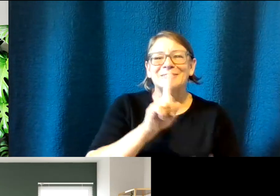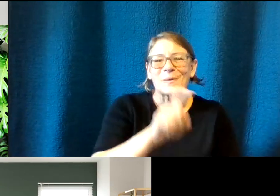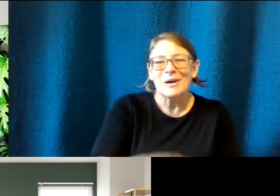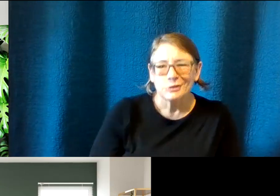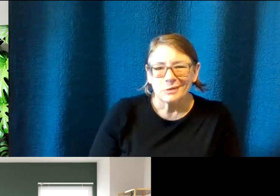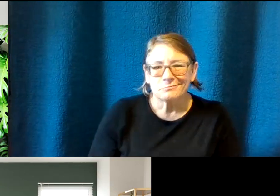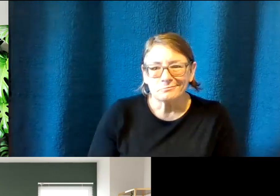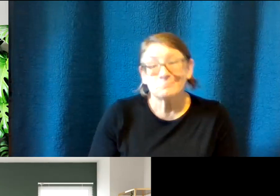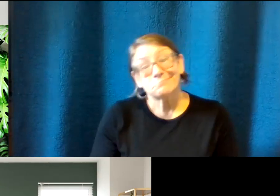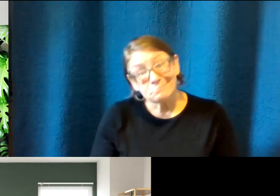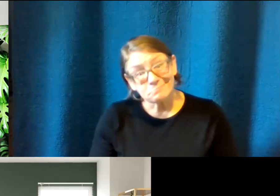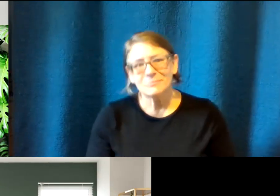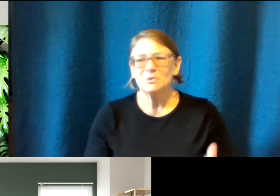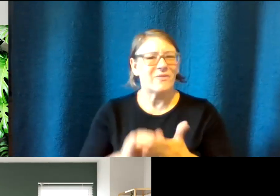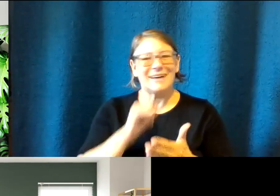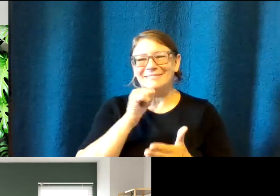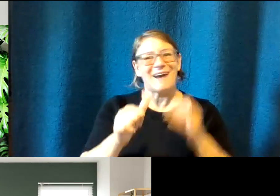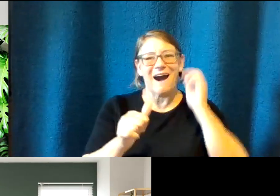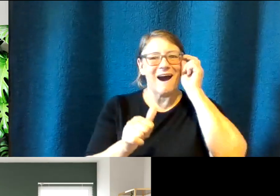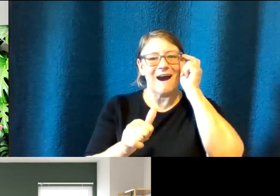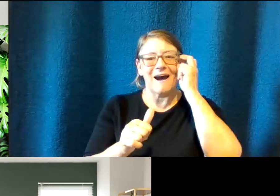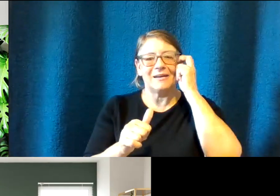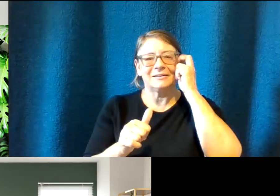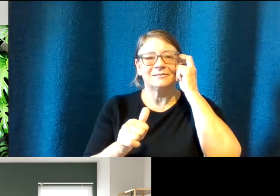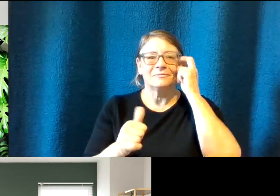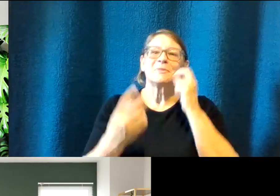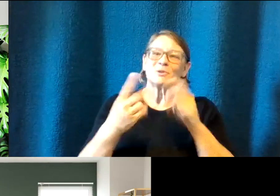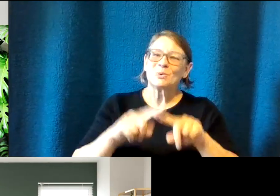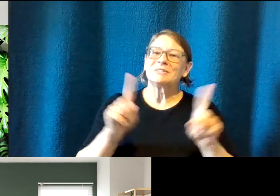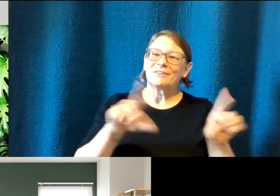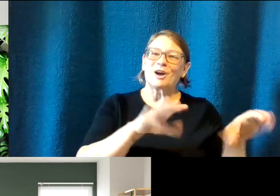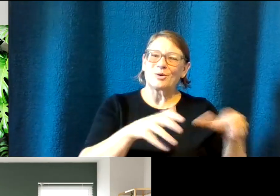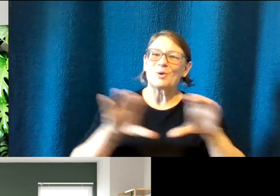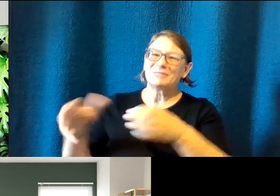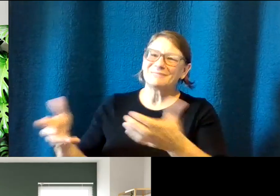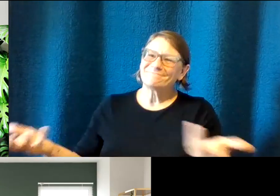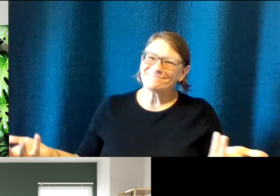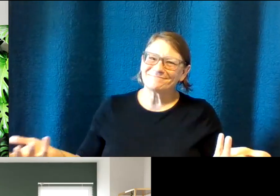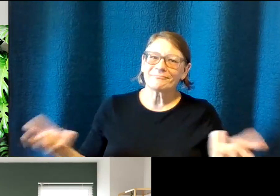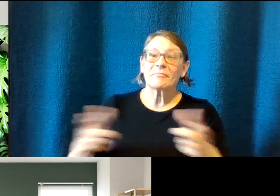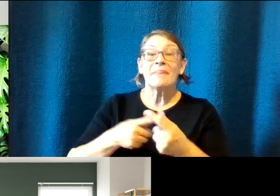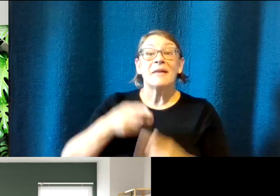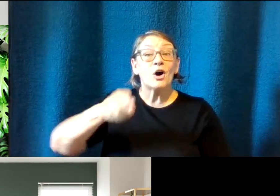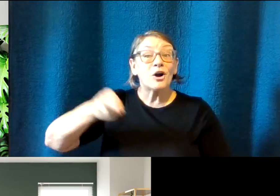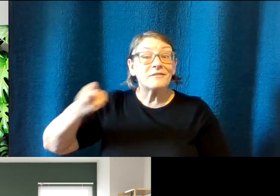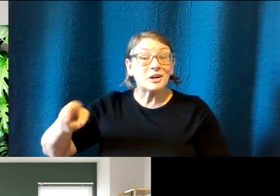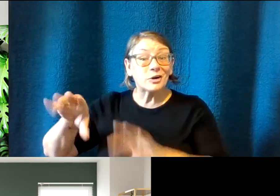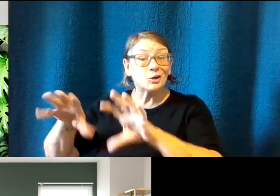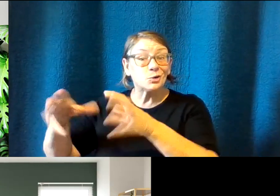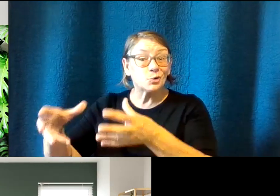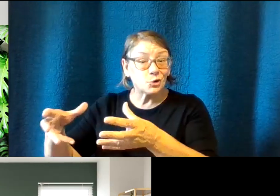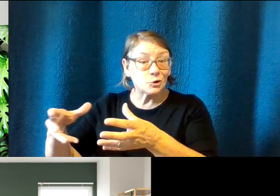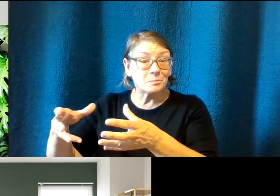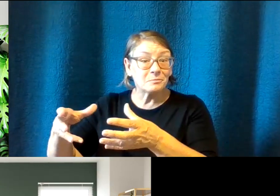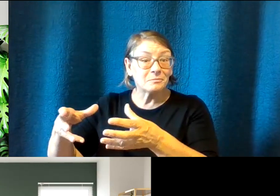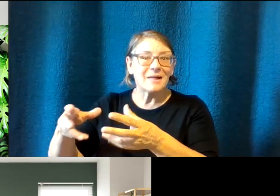question. So that would not be, so again, there's 2 different populations there. Then the hard of hearing population, that's a